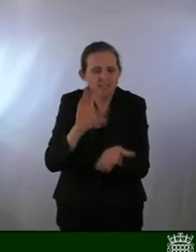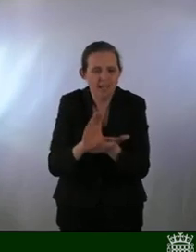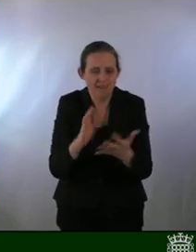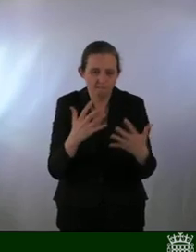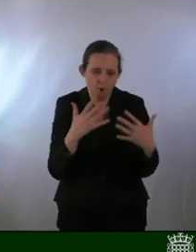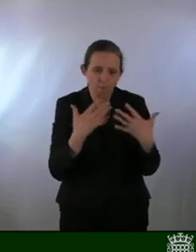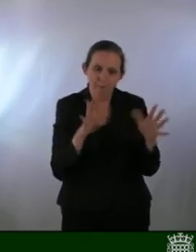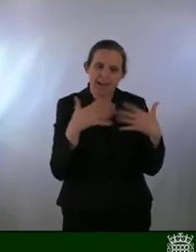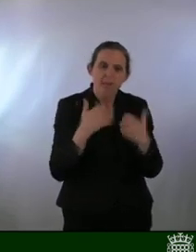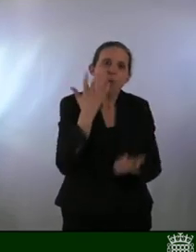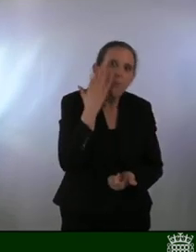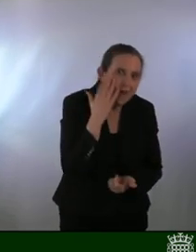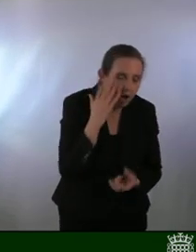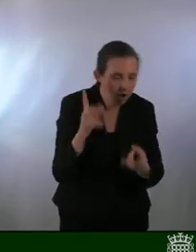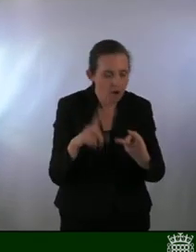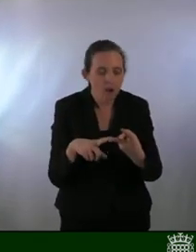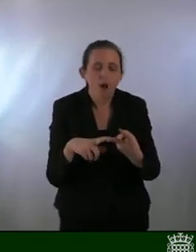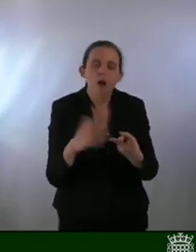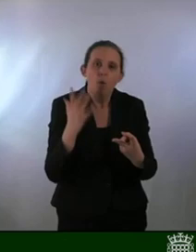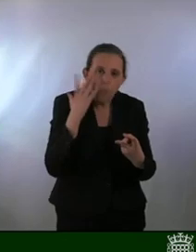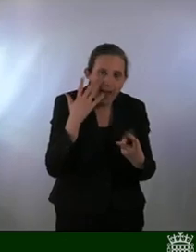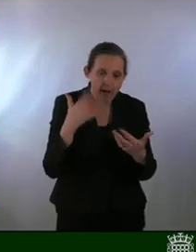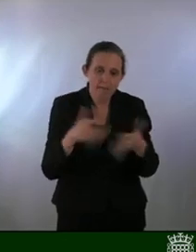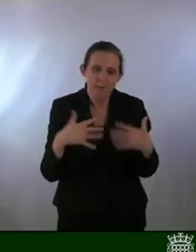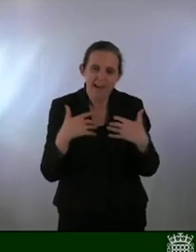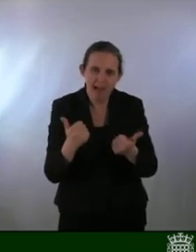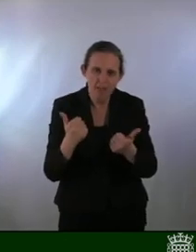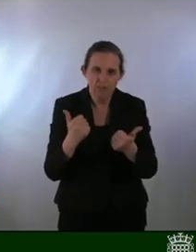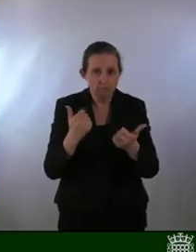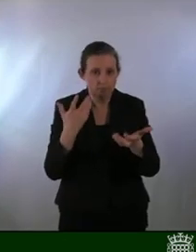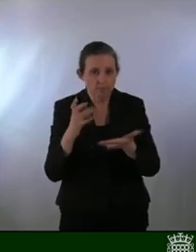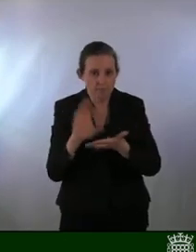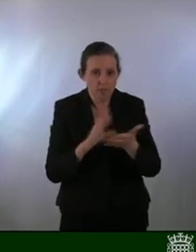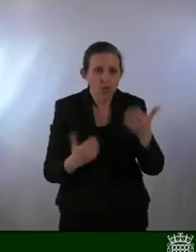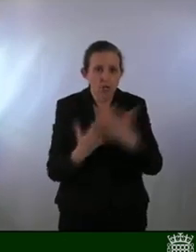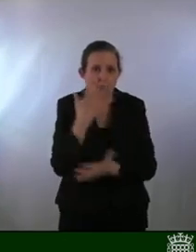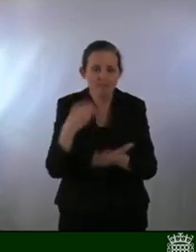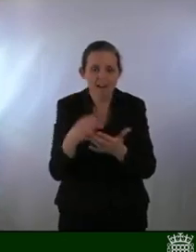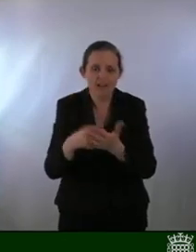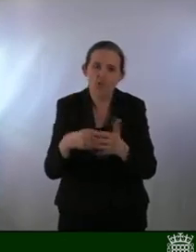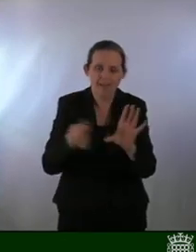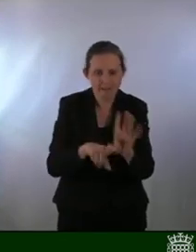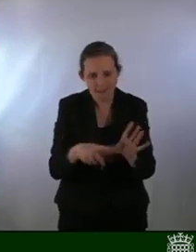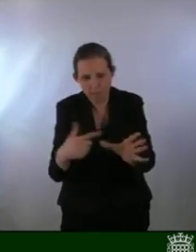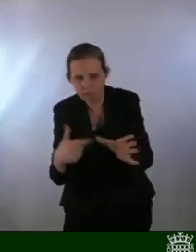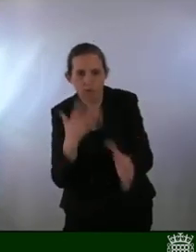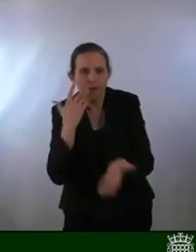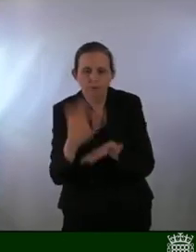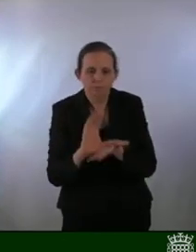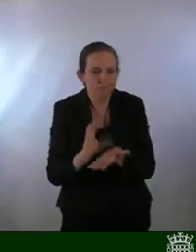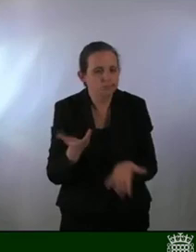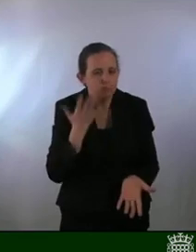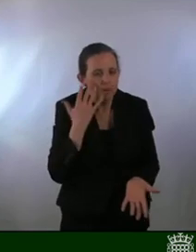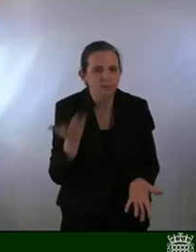health? And also, when will public health be provided with their allocations for the new financial year? Mr